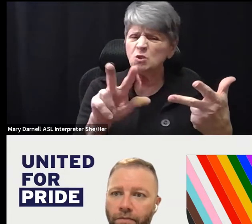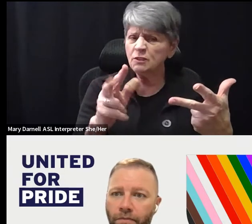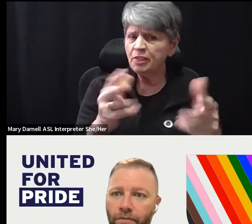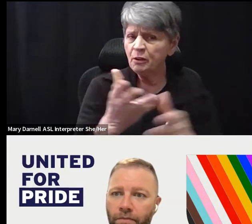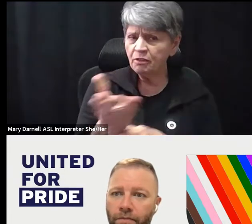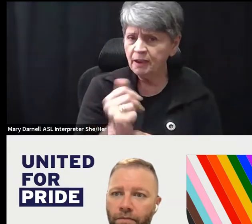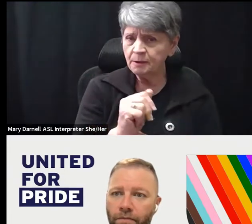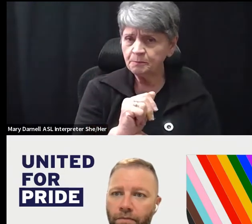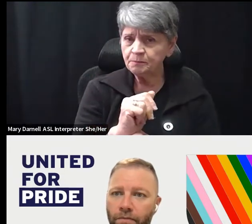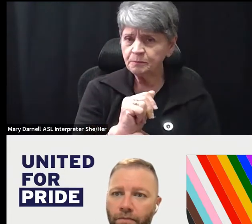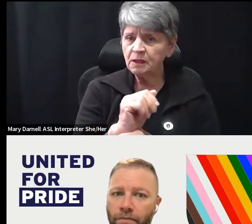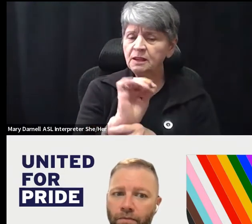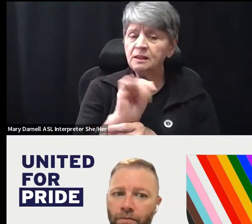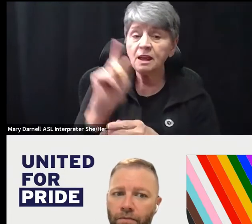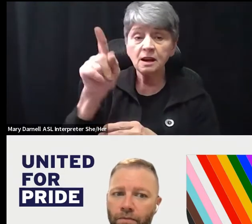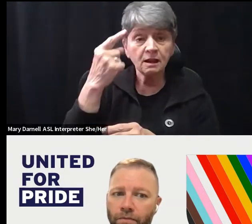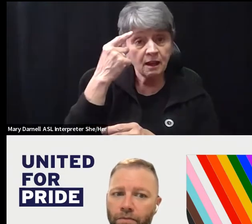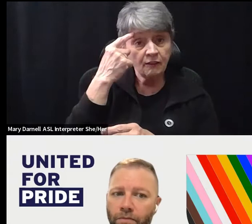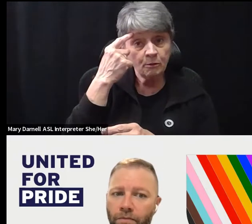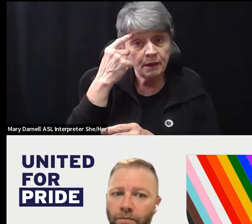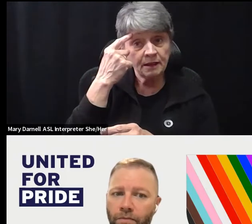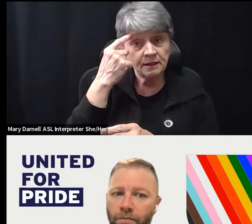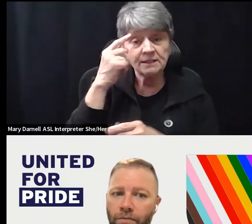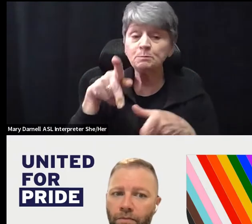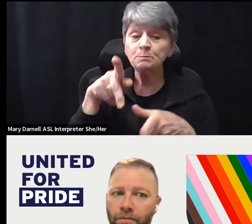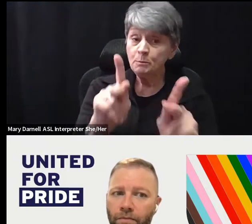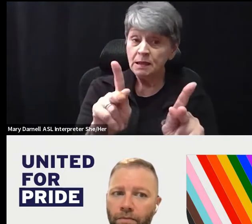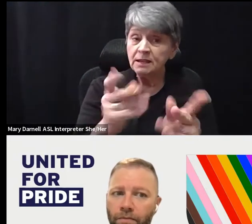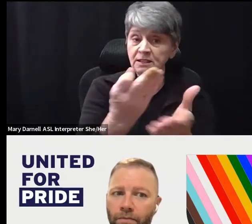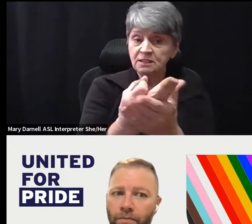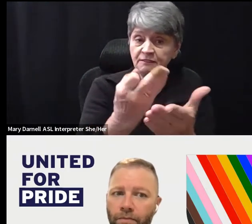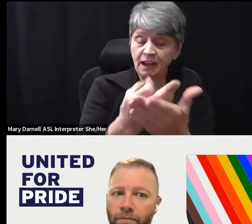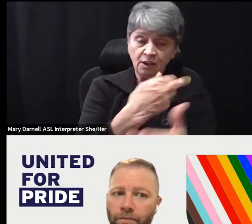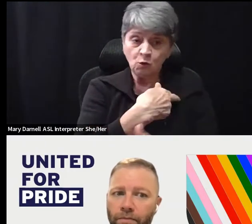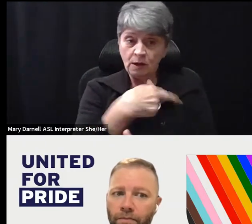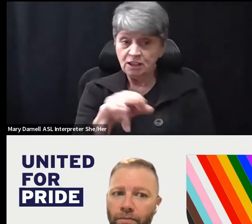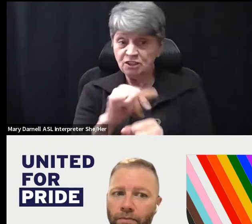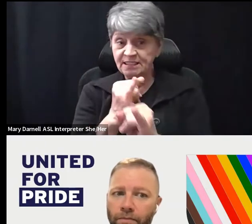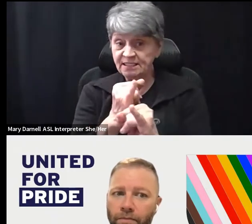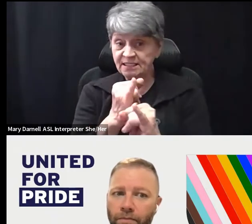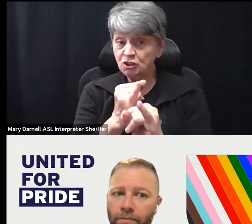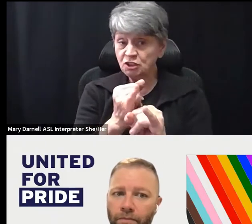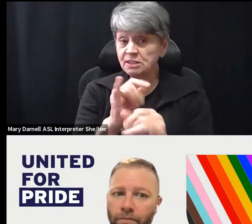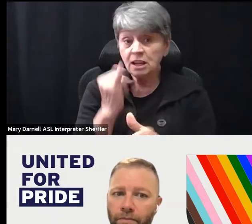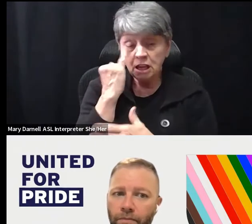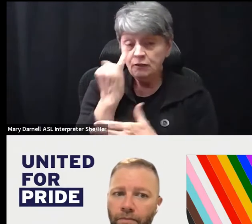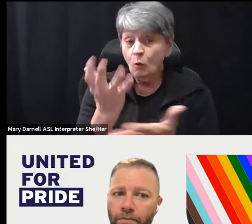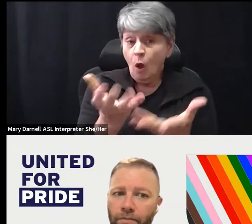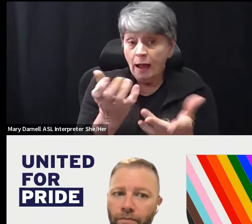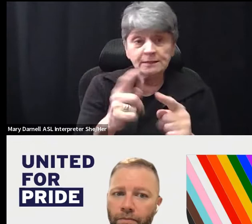government is allowed to, it's permitted to fund religious institutions if it wants, but it's not required to do